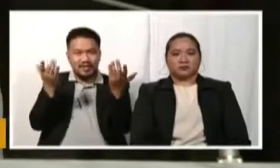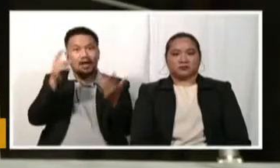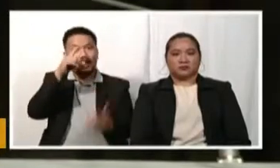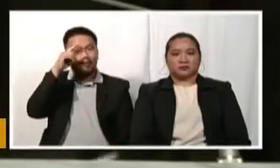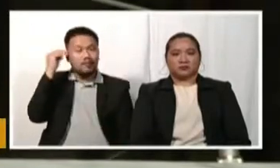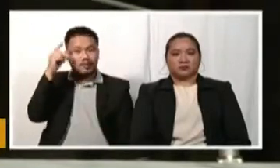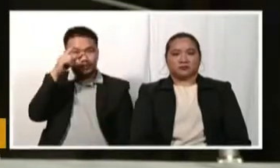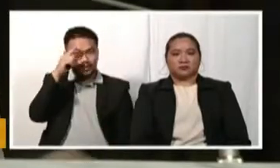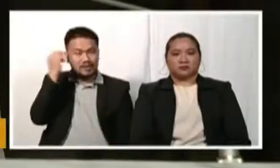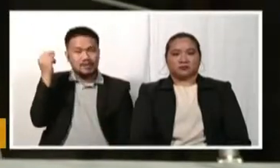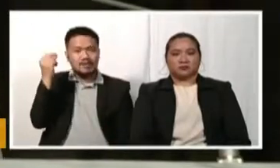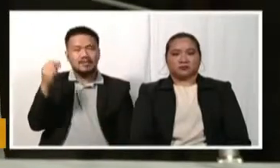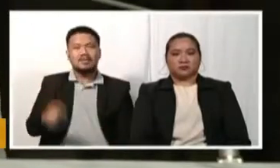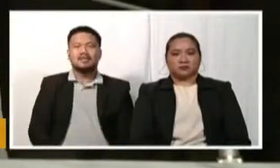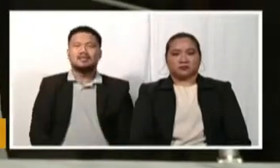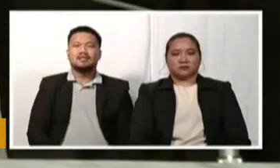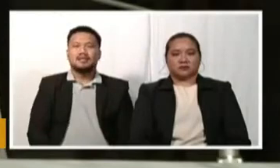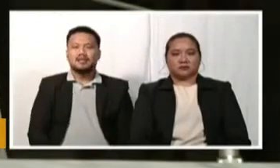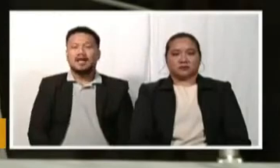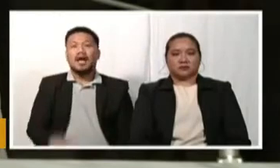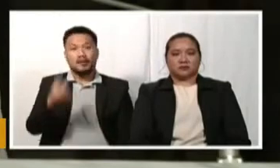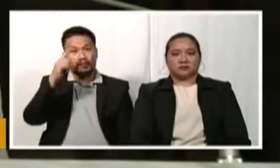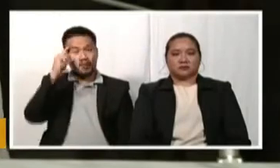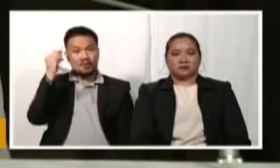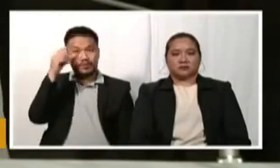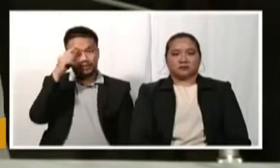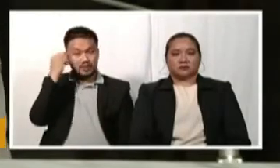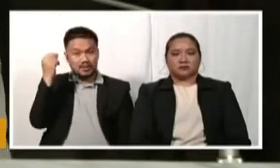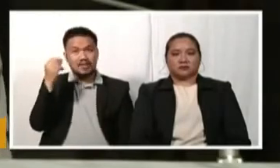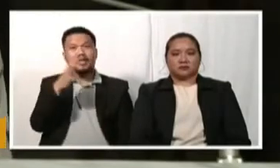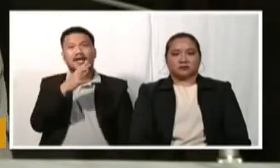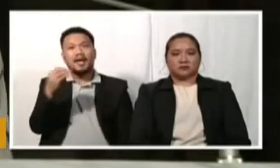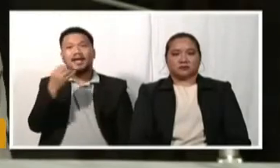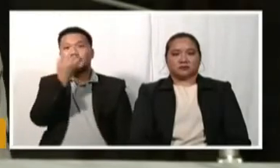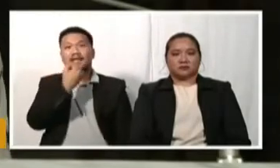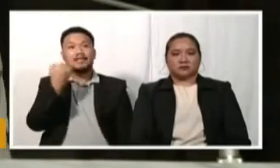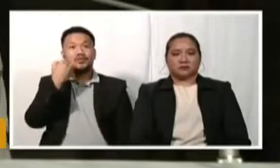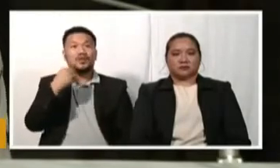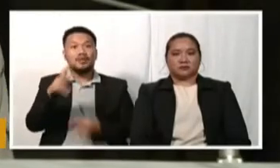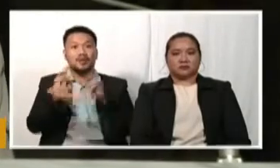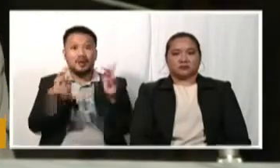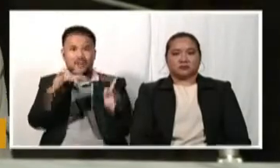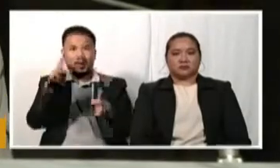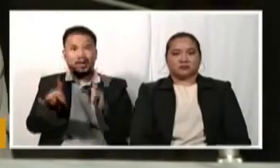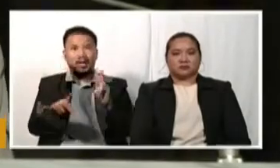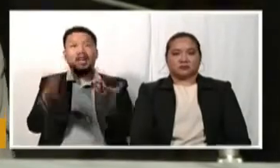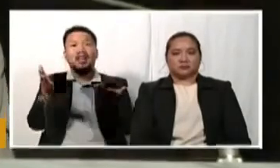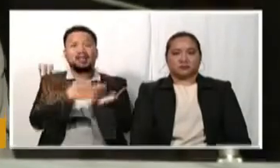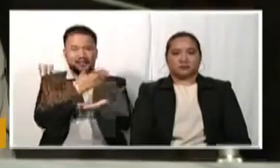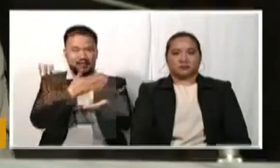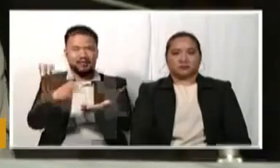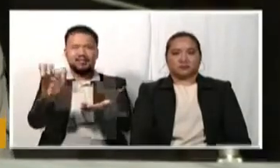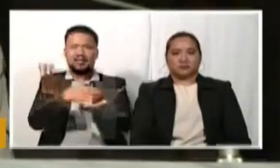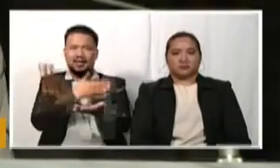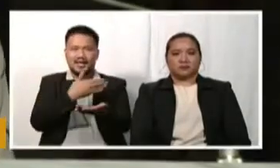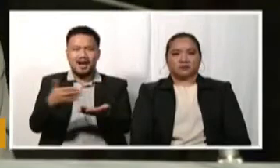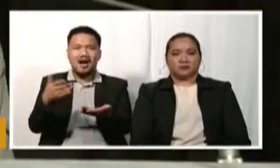Moses. Then Moses and the Israelites sung this song to